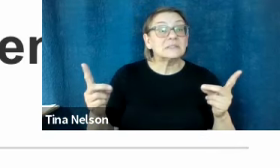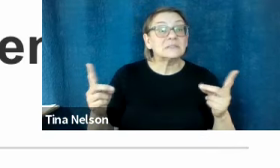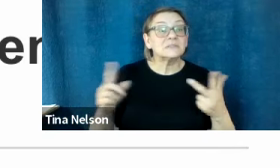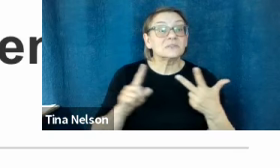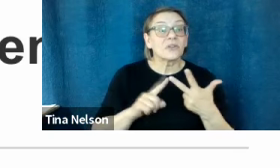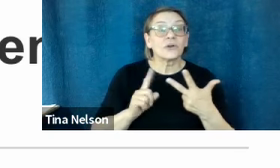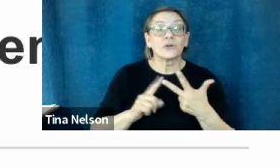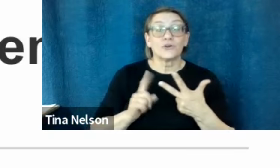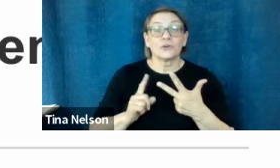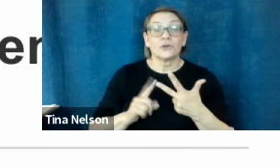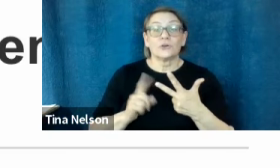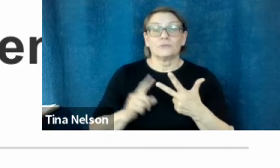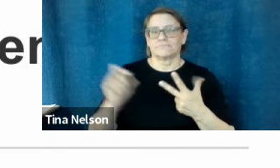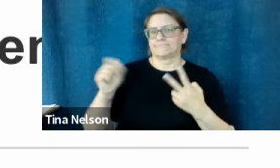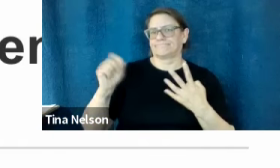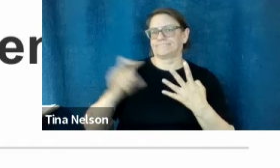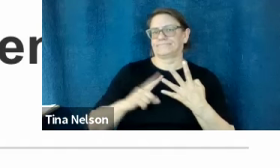Right.